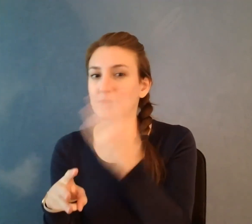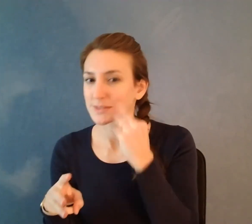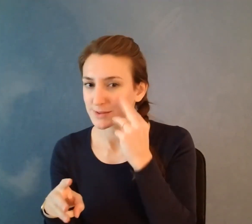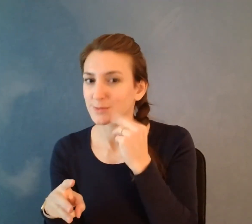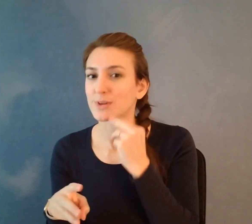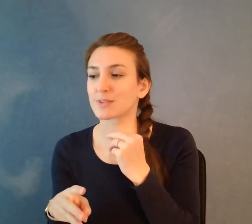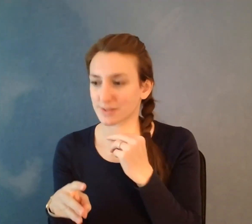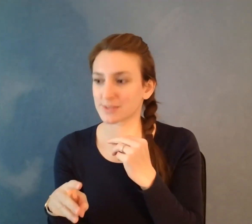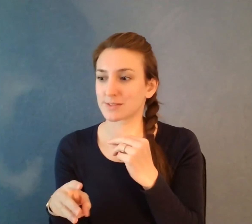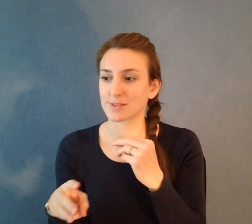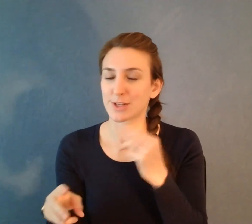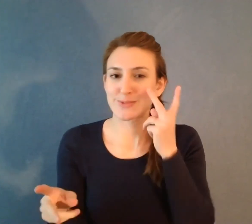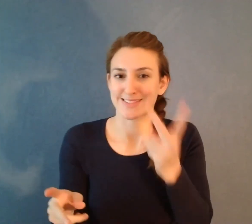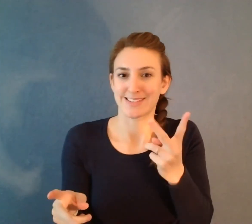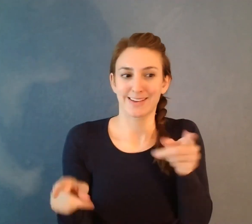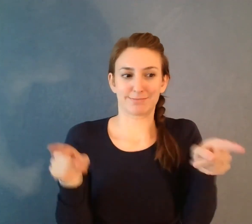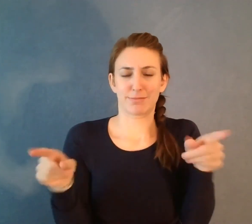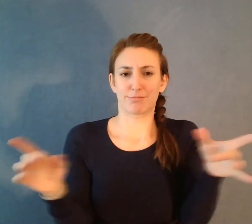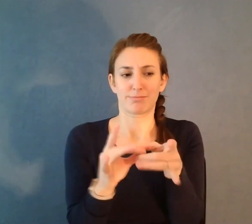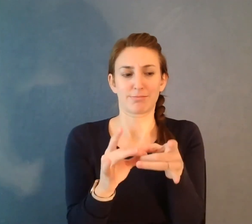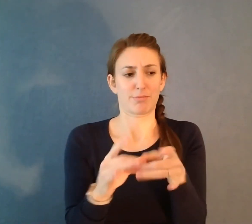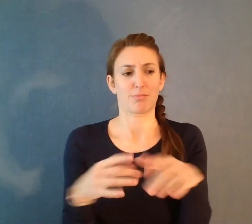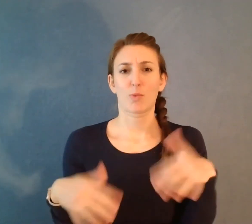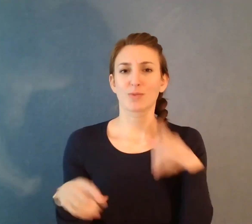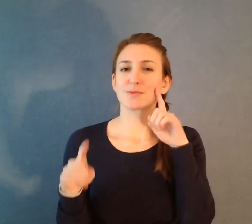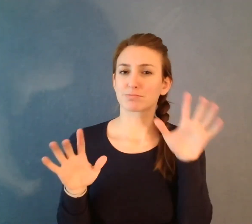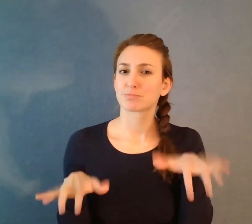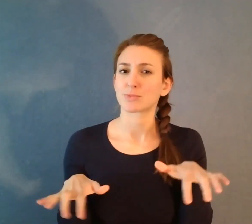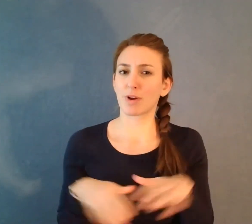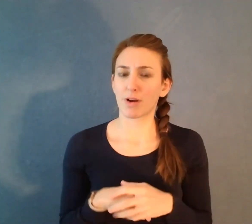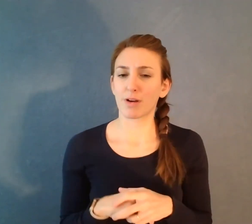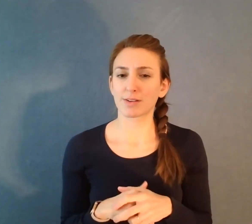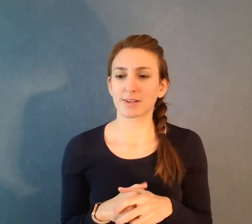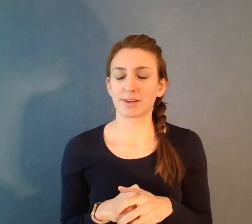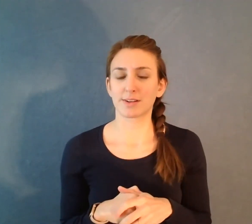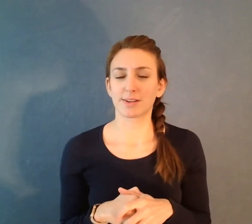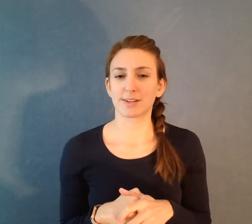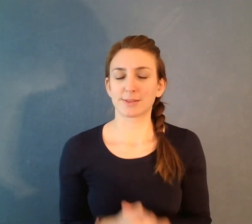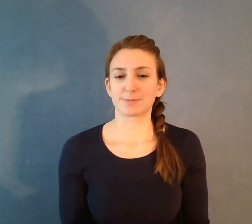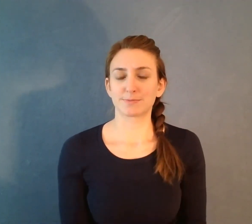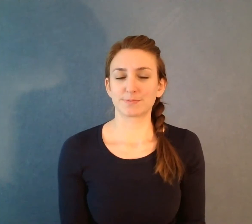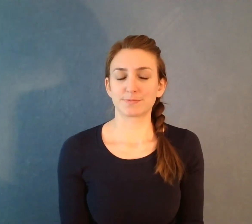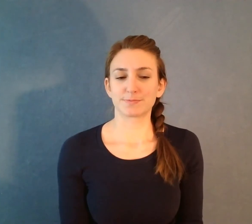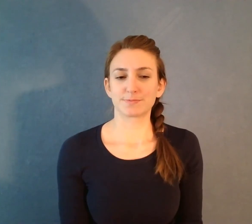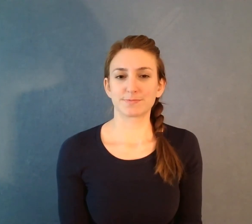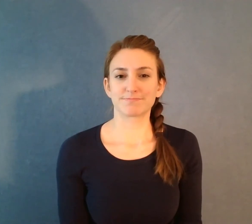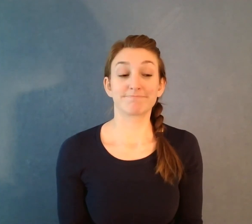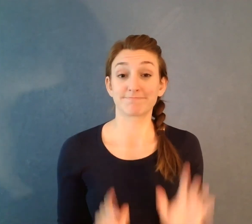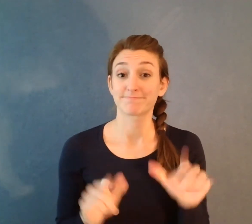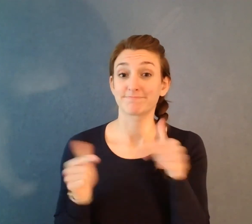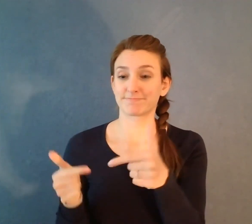how much connection there is between them when you're looking for it. Cynthia, how about for